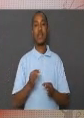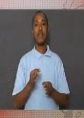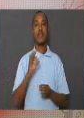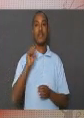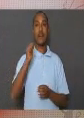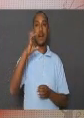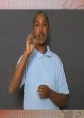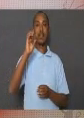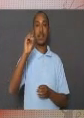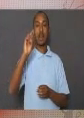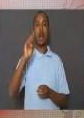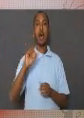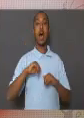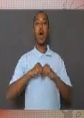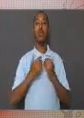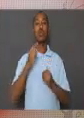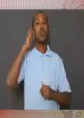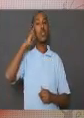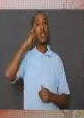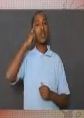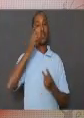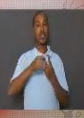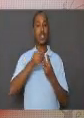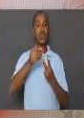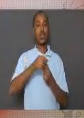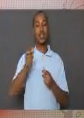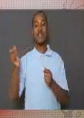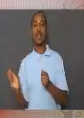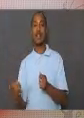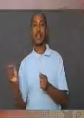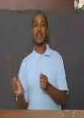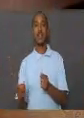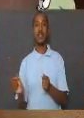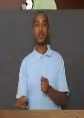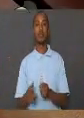that have to be considered when you are choosing a fertilizer.